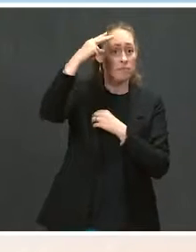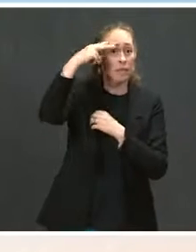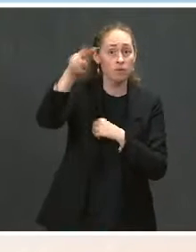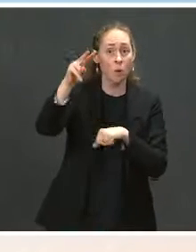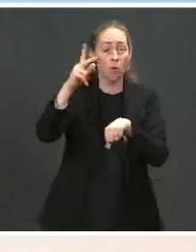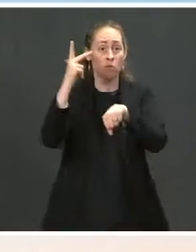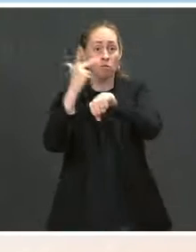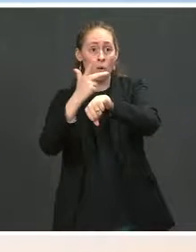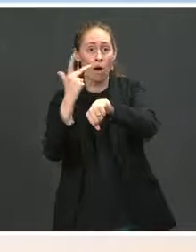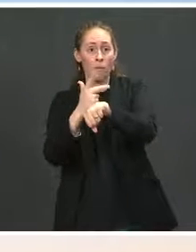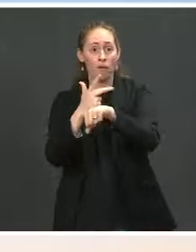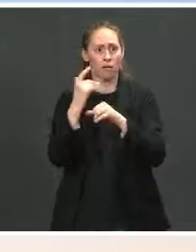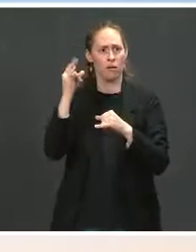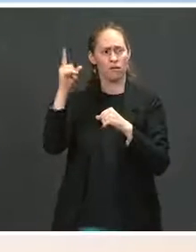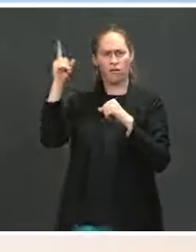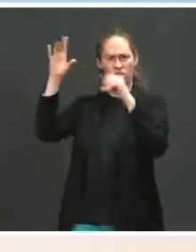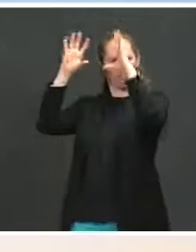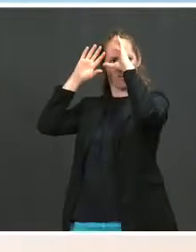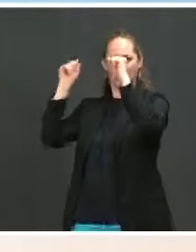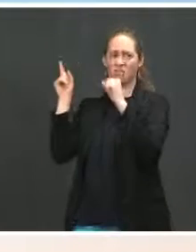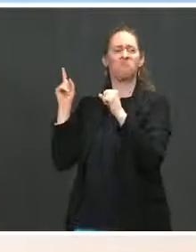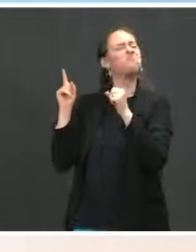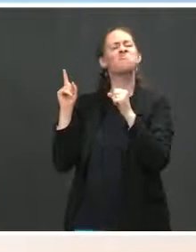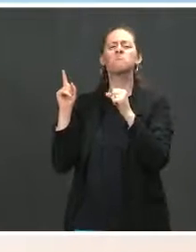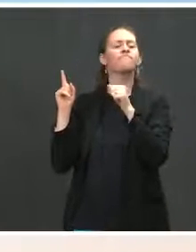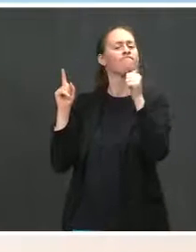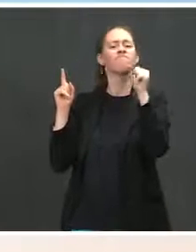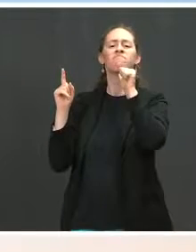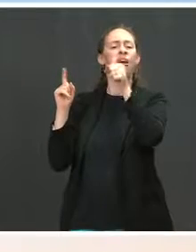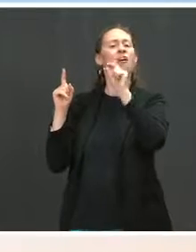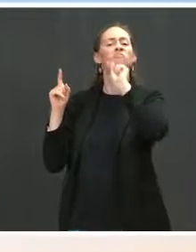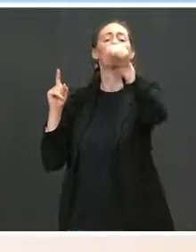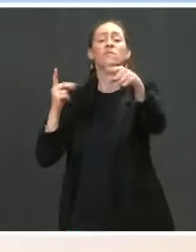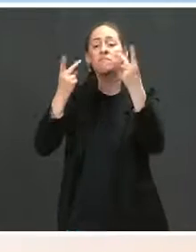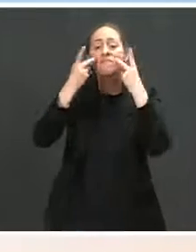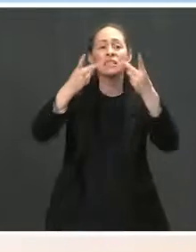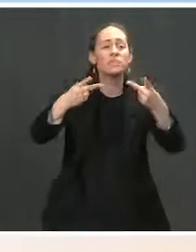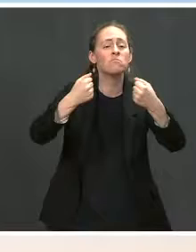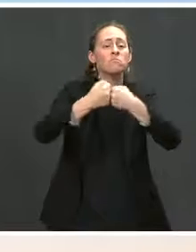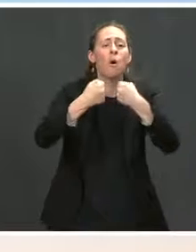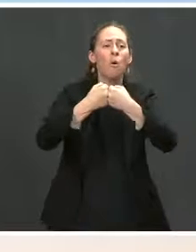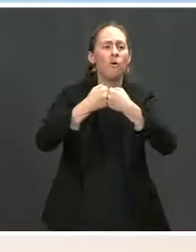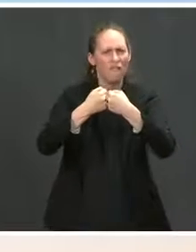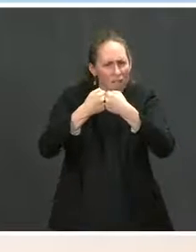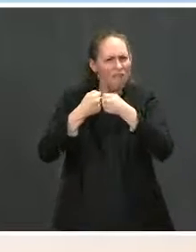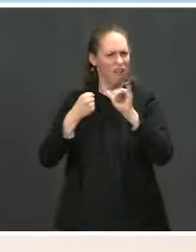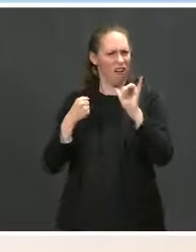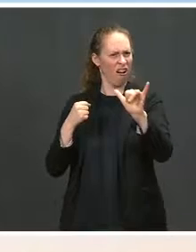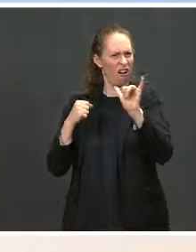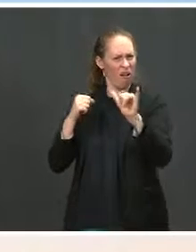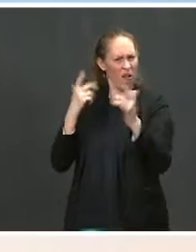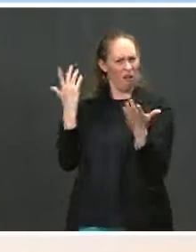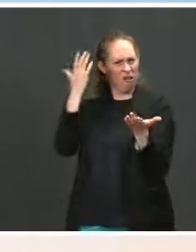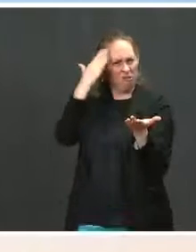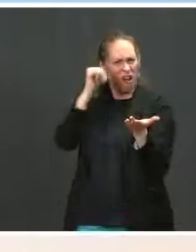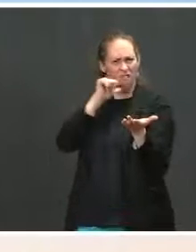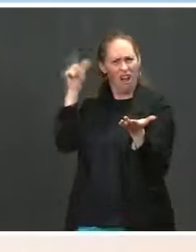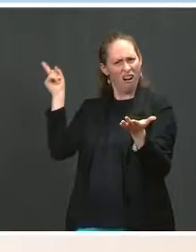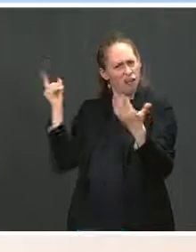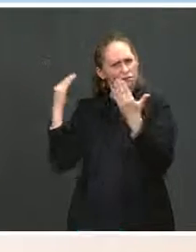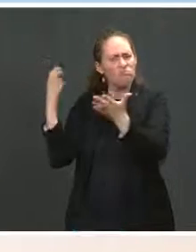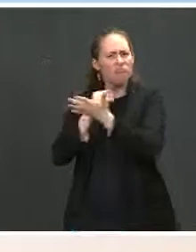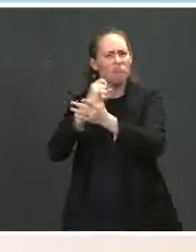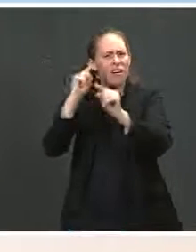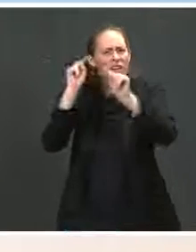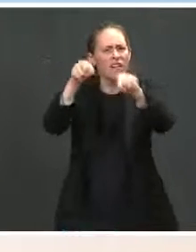visiting the border. And so I'm wondering, first off, if the president is considering a trip to the border, and second, why it's not